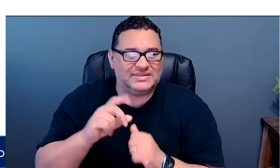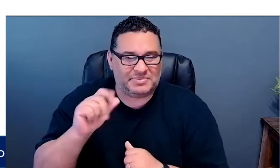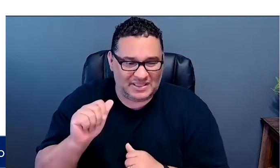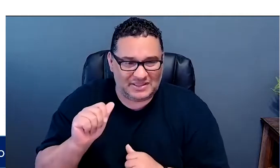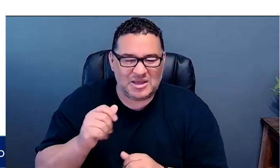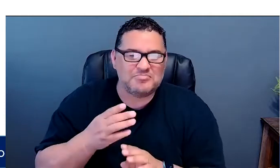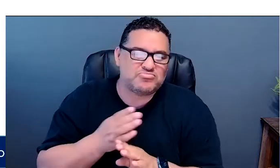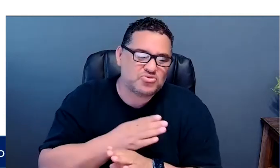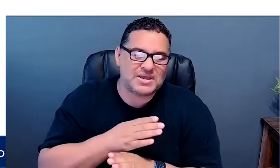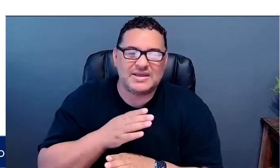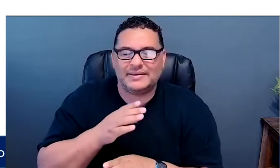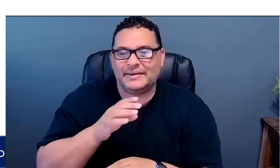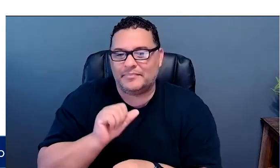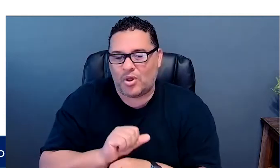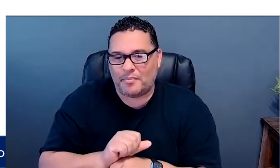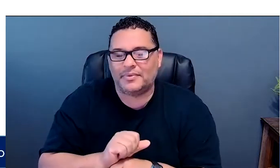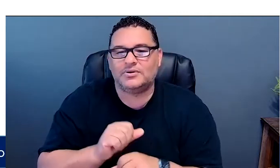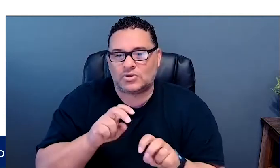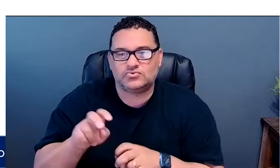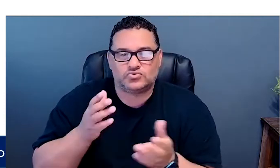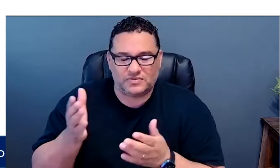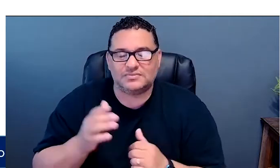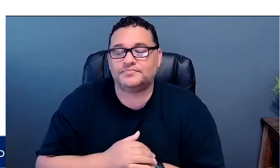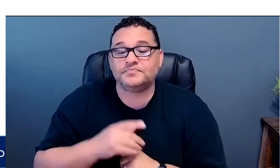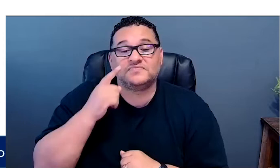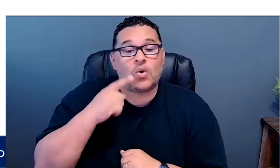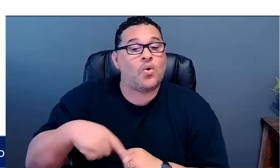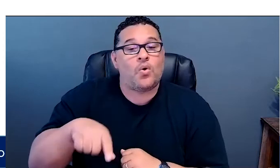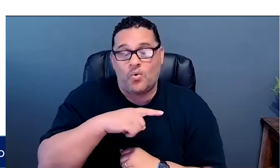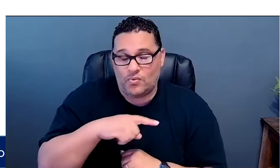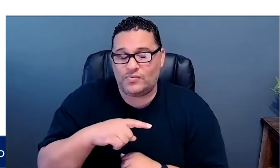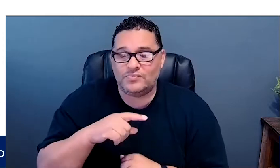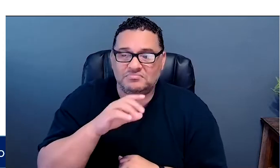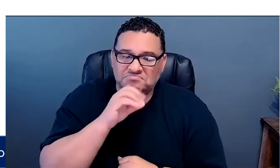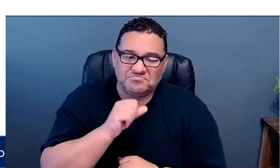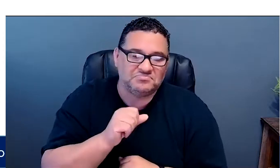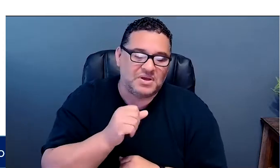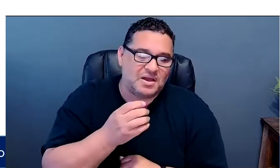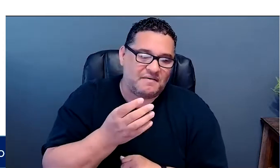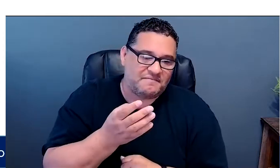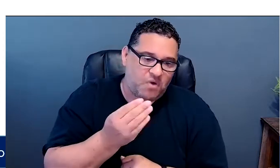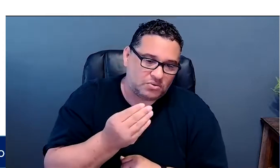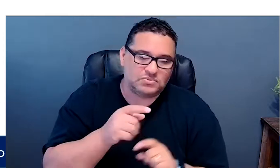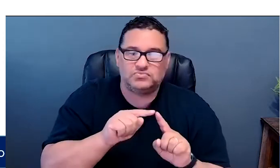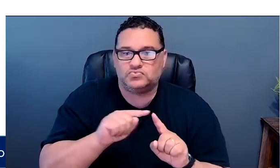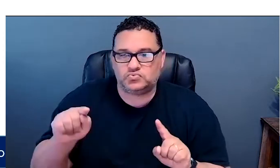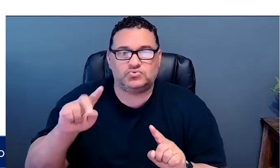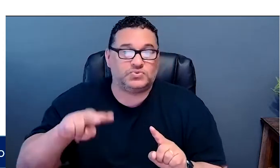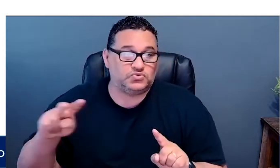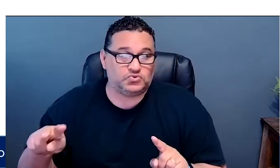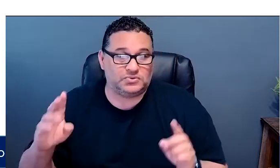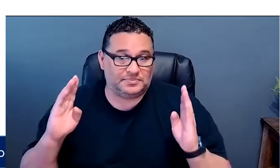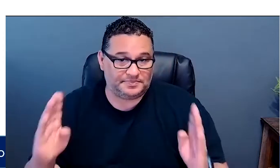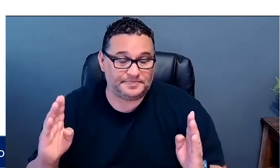any kind between the ages of 14 and 22, and they